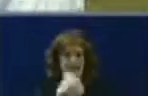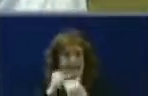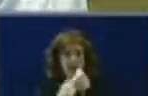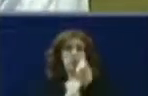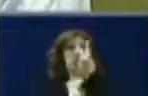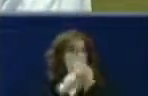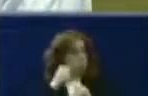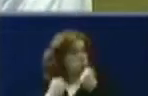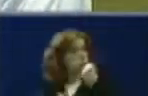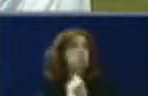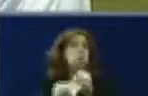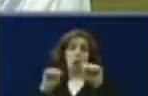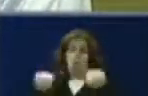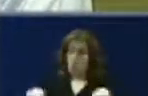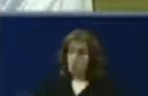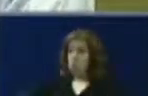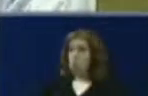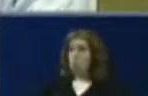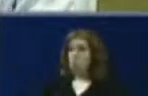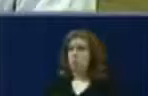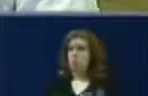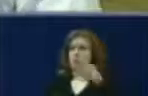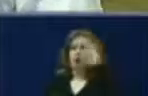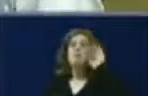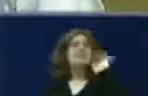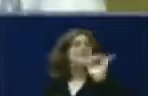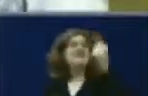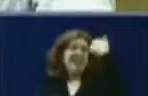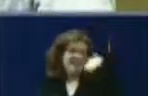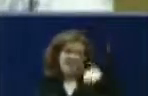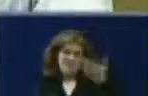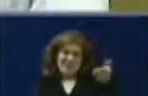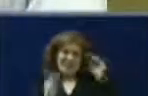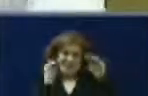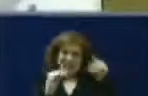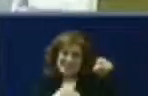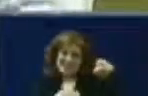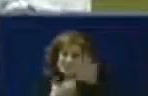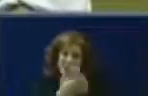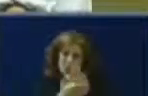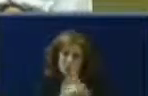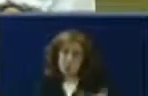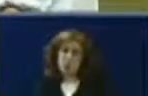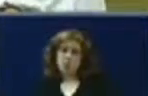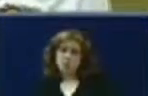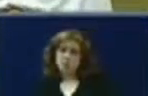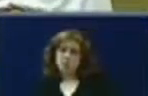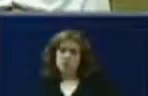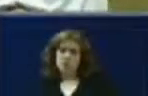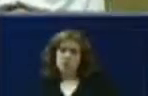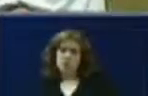year. So what's it like for me to teach at Minor Daniels Academy?